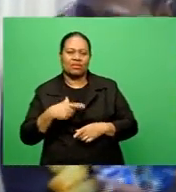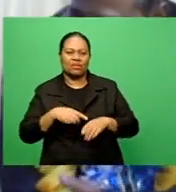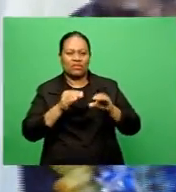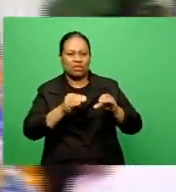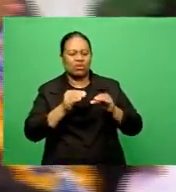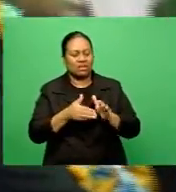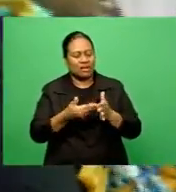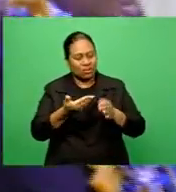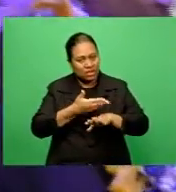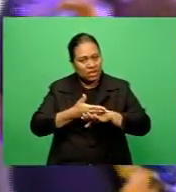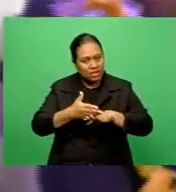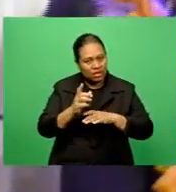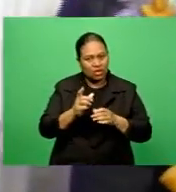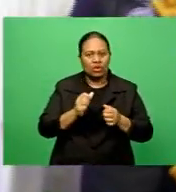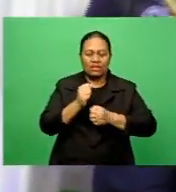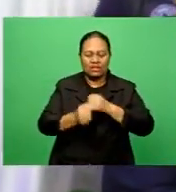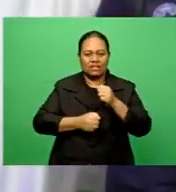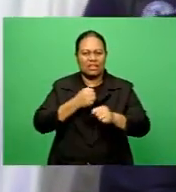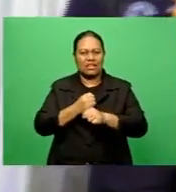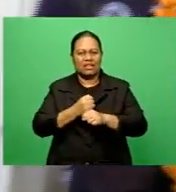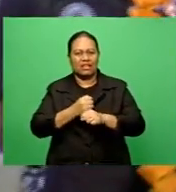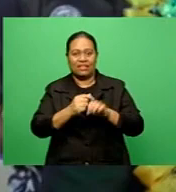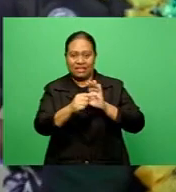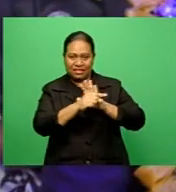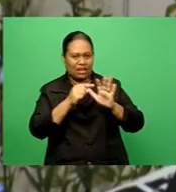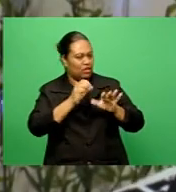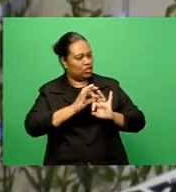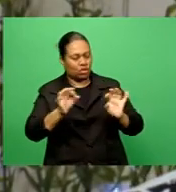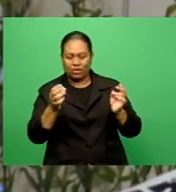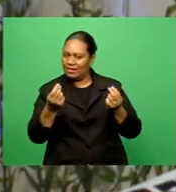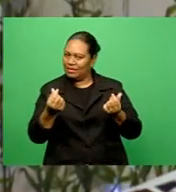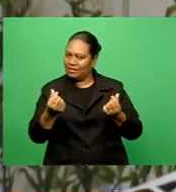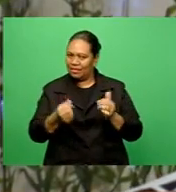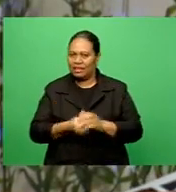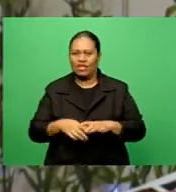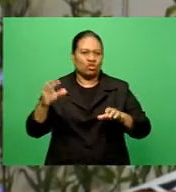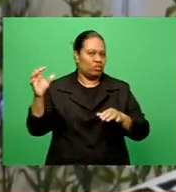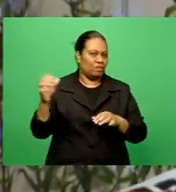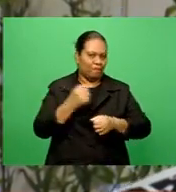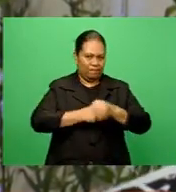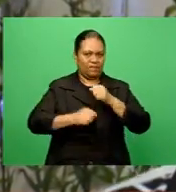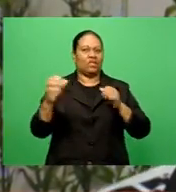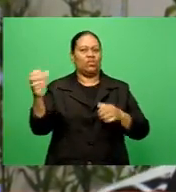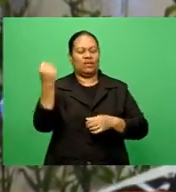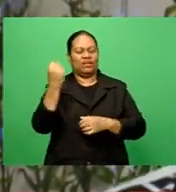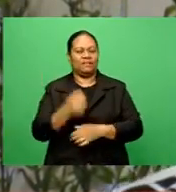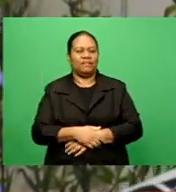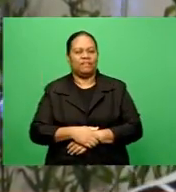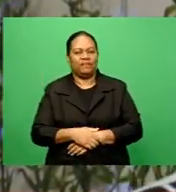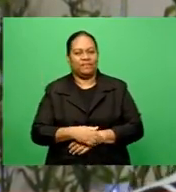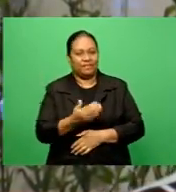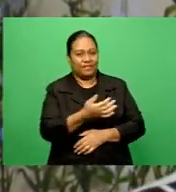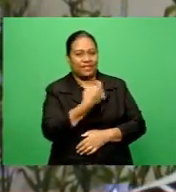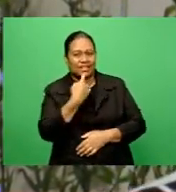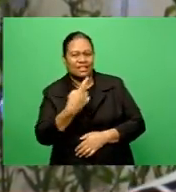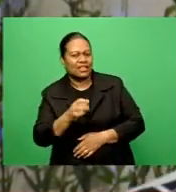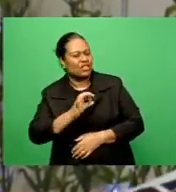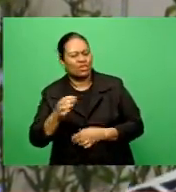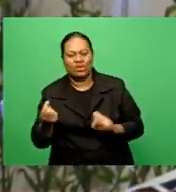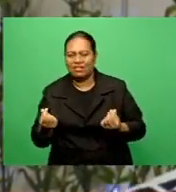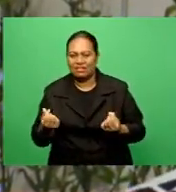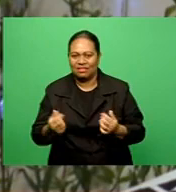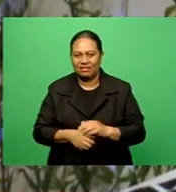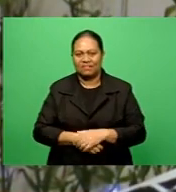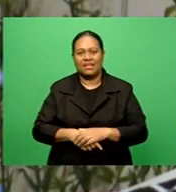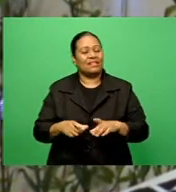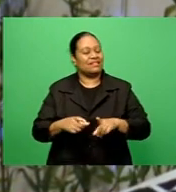new season and defending the titles will not be easy. Yes, I think as you said, I think winning a title is very, very easy, but defending a title is very, very